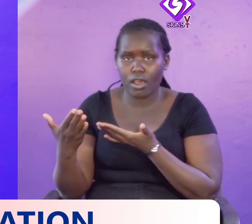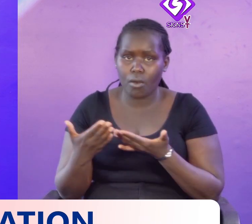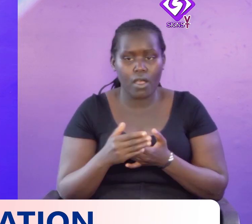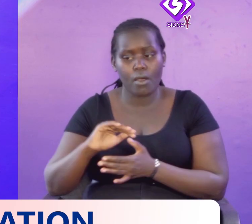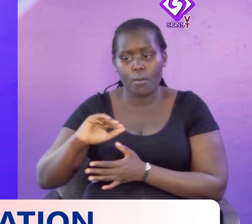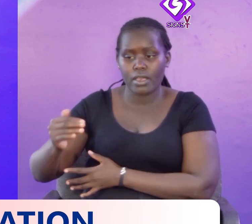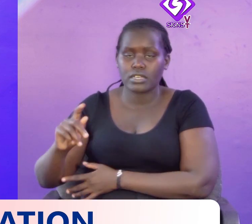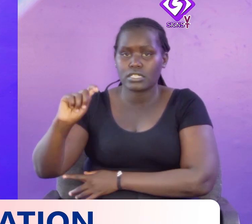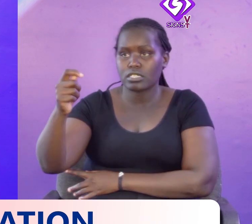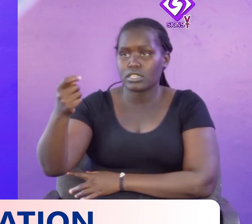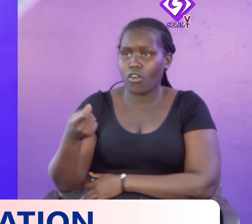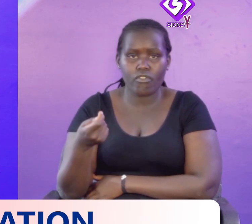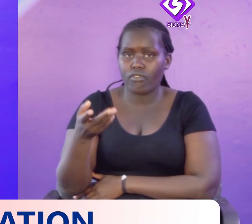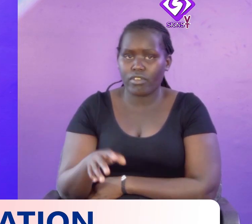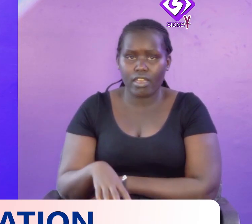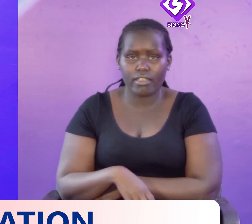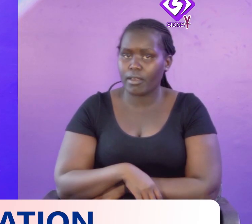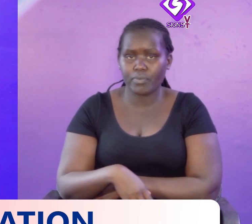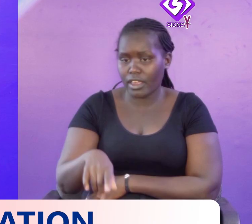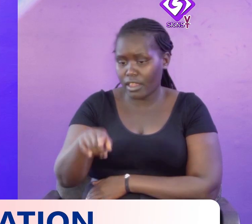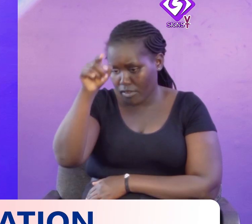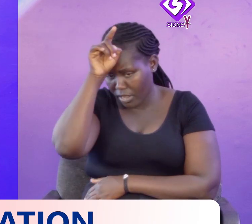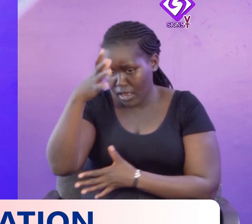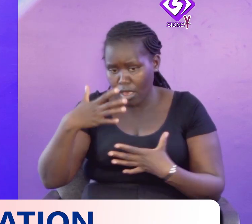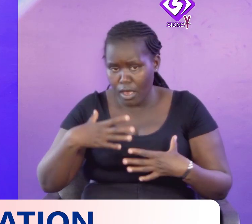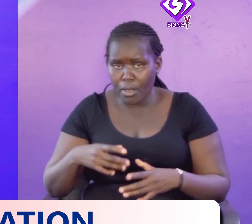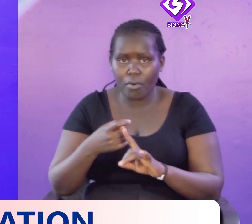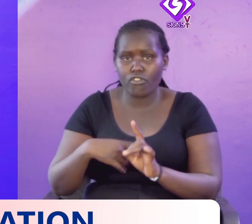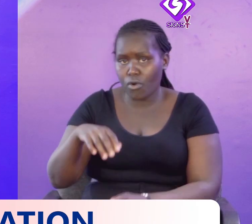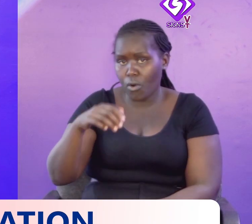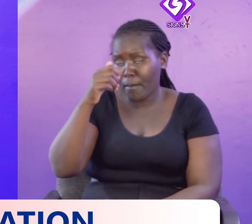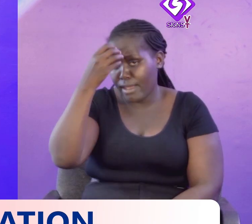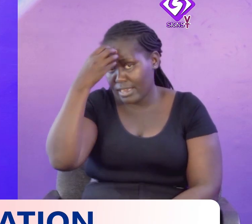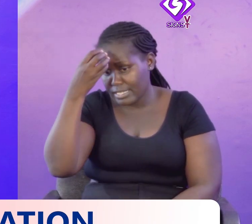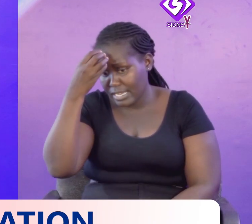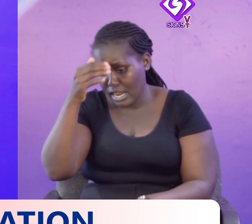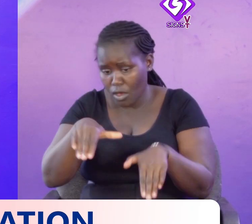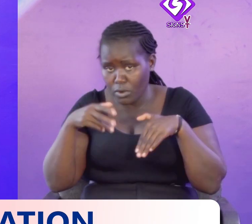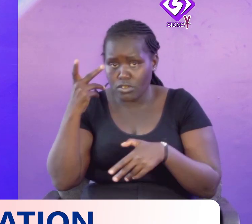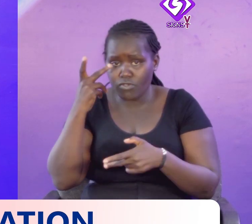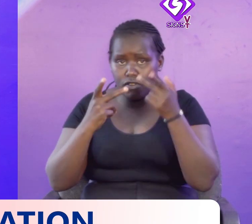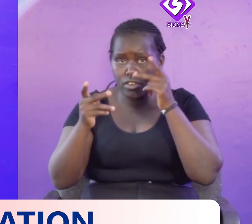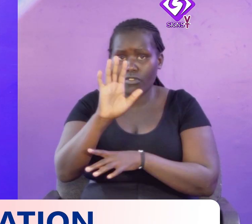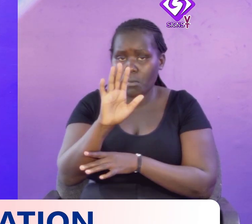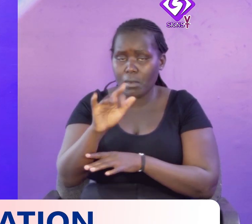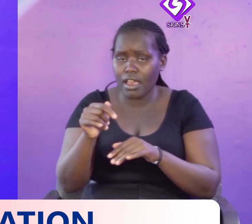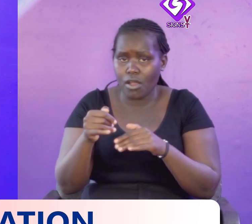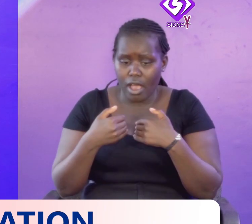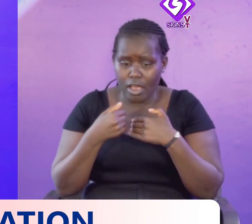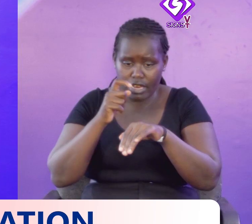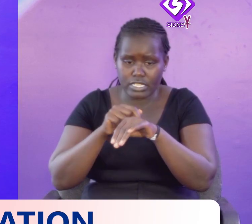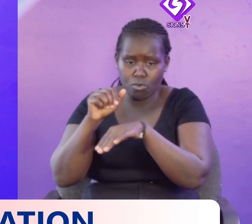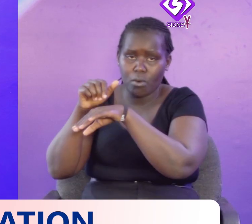in the rural areas. Watu wa Kitale, I am waiting for your views. Kuna wakati mulikuwa mnanitumia